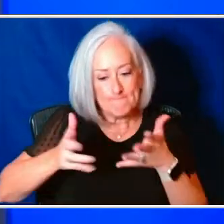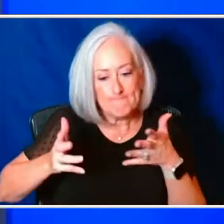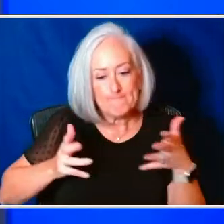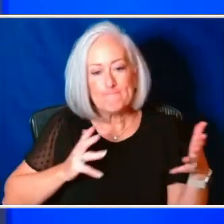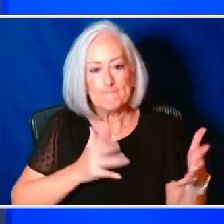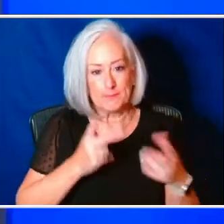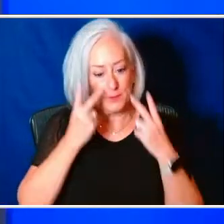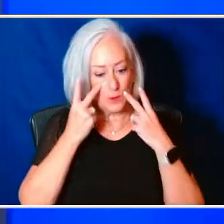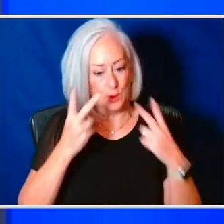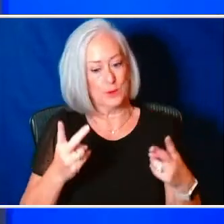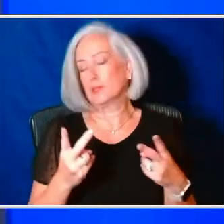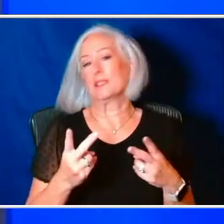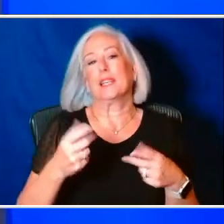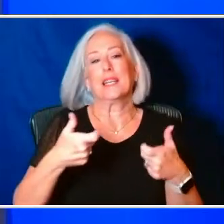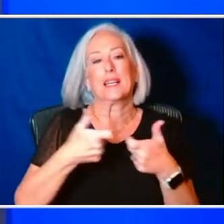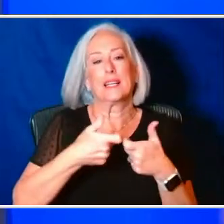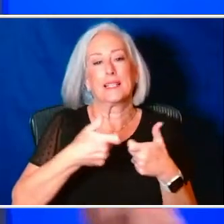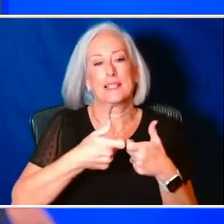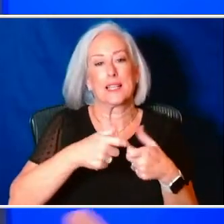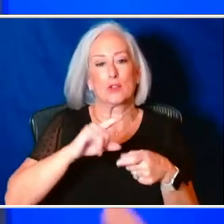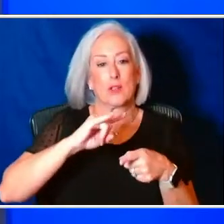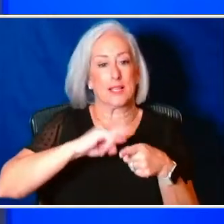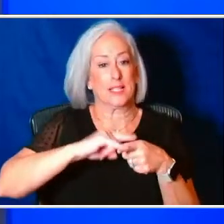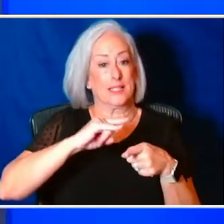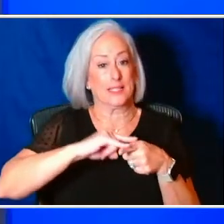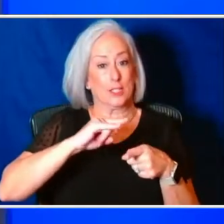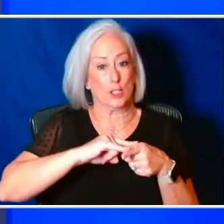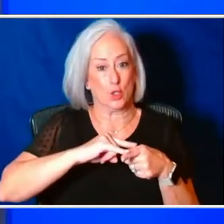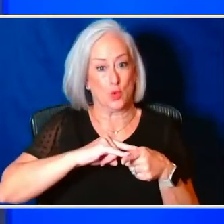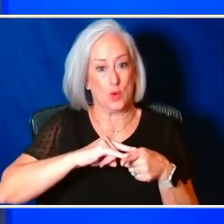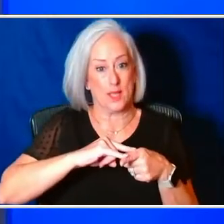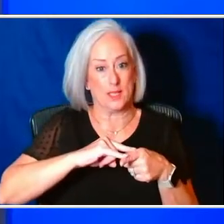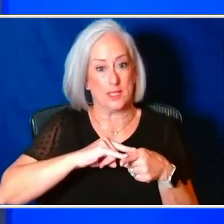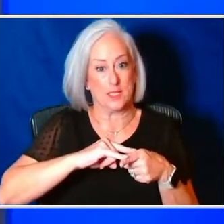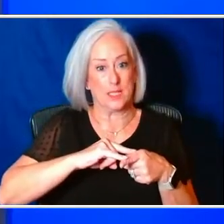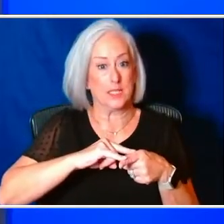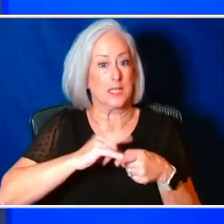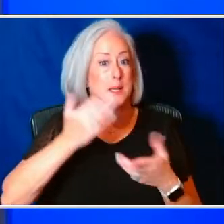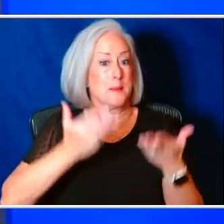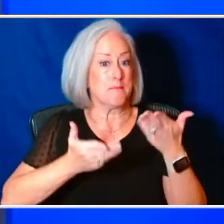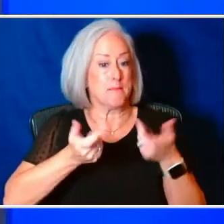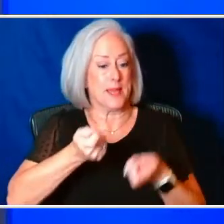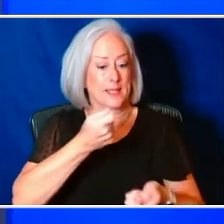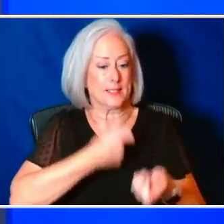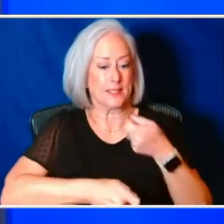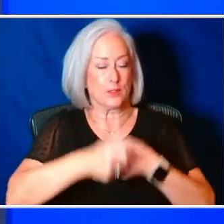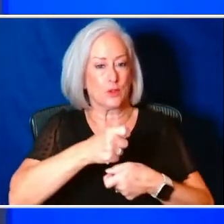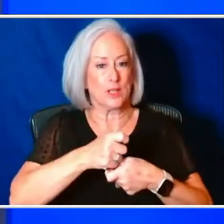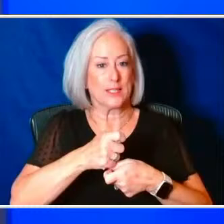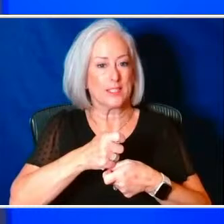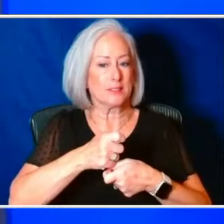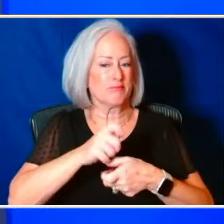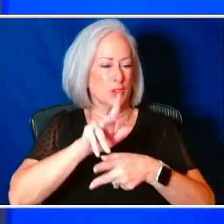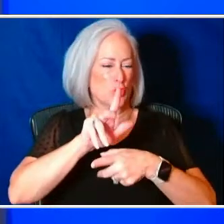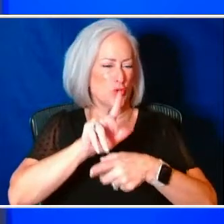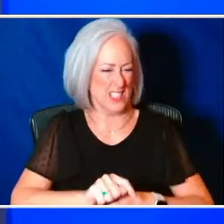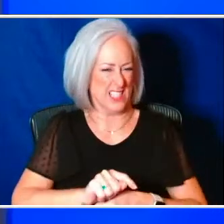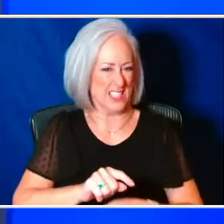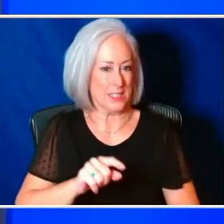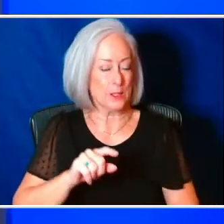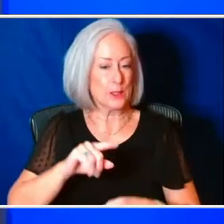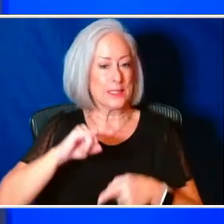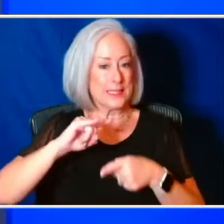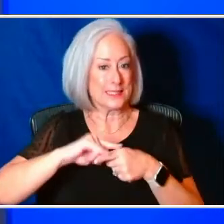the electronic cigarettes may be a substitute to the traditional cigarettes in terms of having less carcinogens, but it